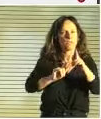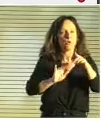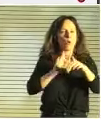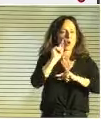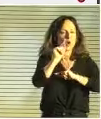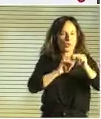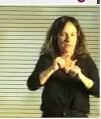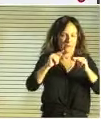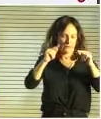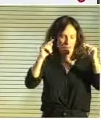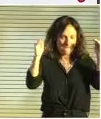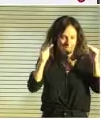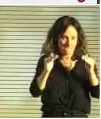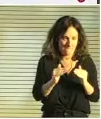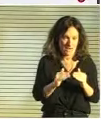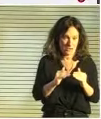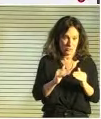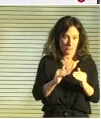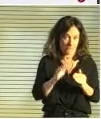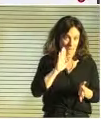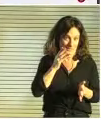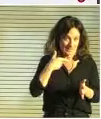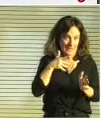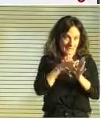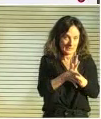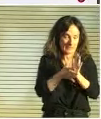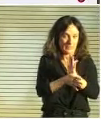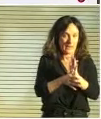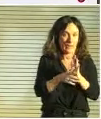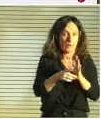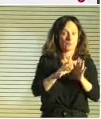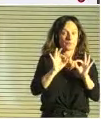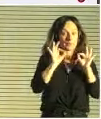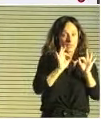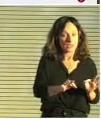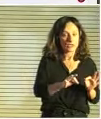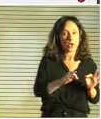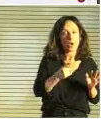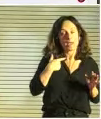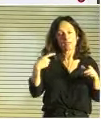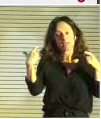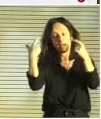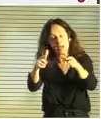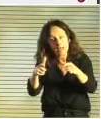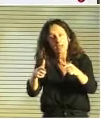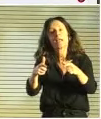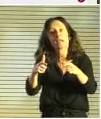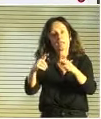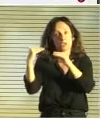Science-Based Target Initiative. So we decided for this way, having a clear reduction roadmap, because